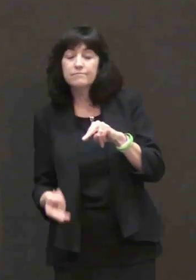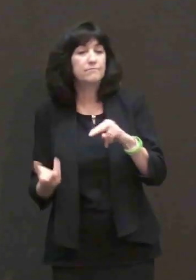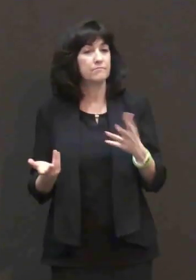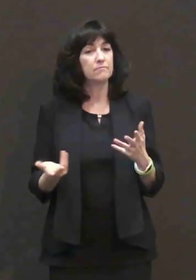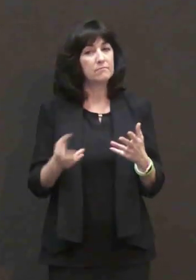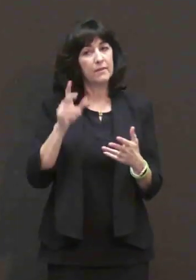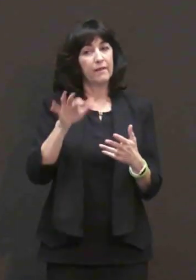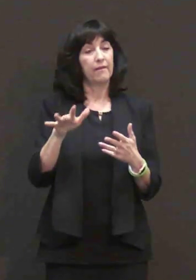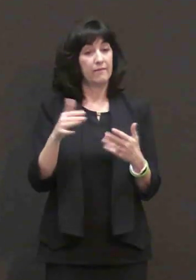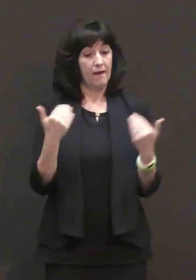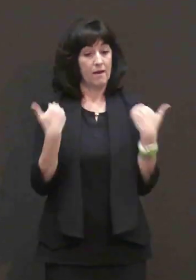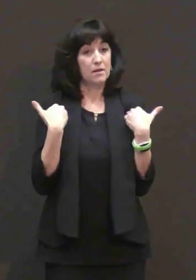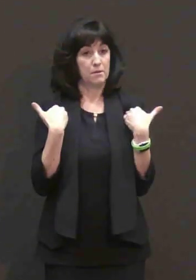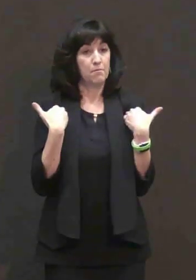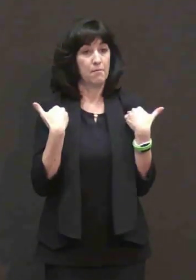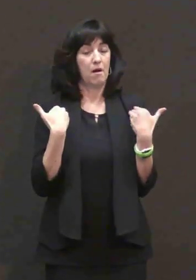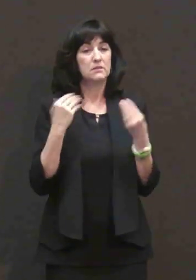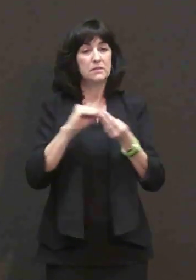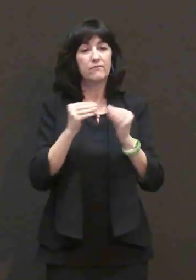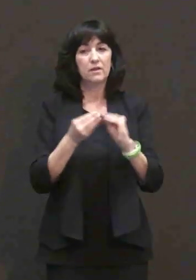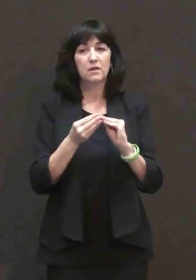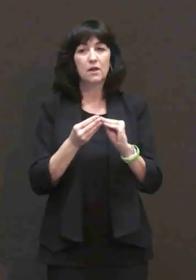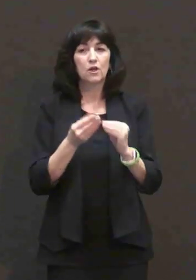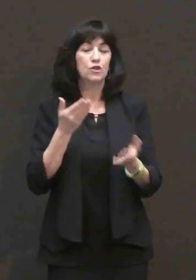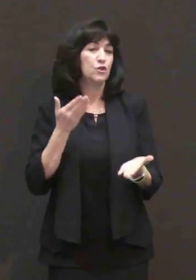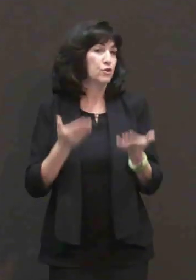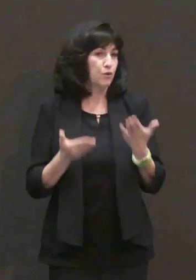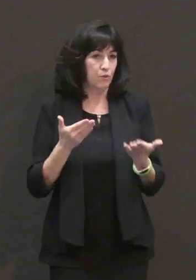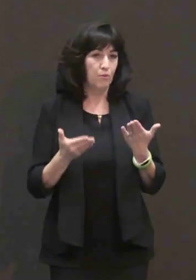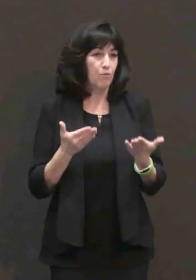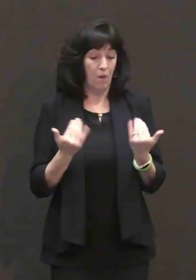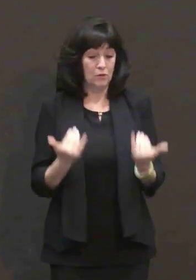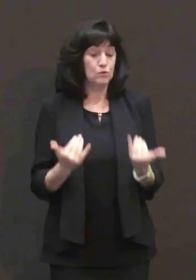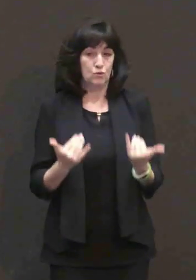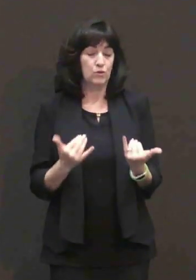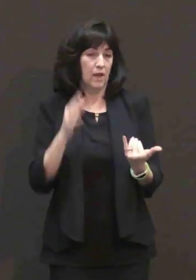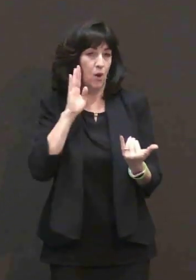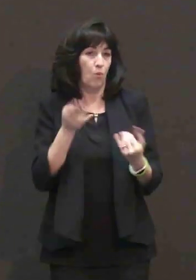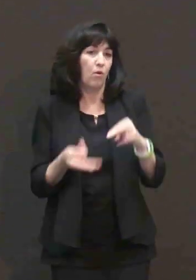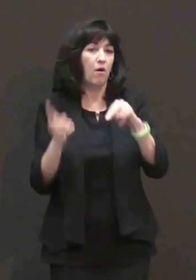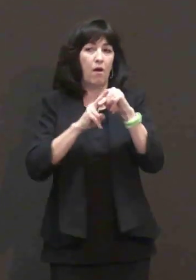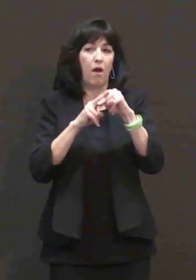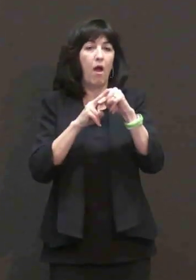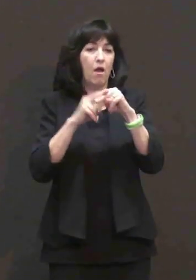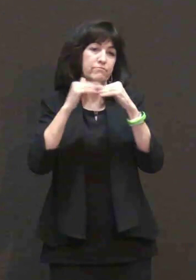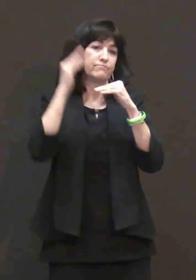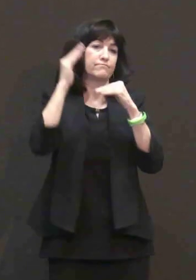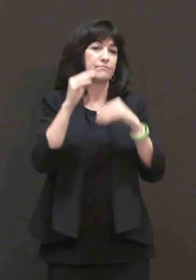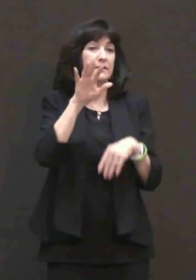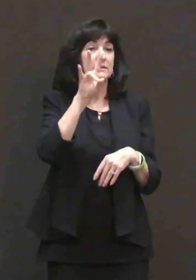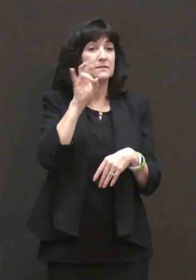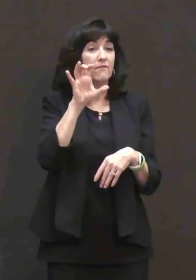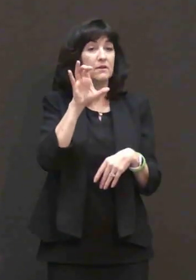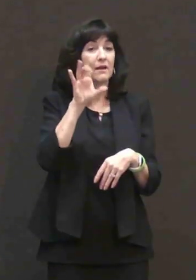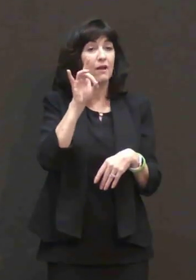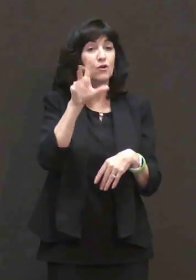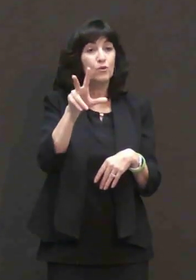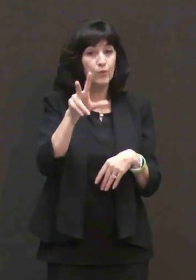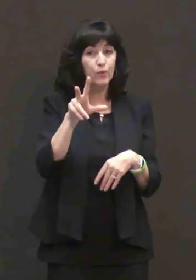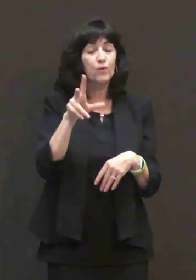positive case number today is going to be considerably higher than that. We haven't gotten the exact number, but it may be approaching